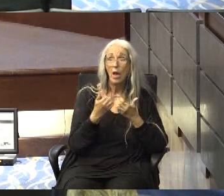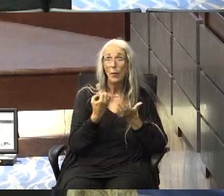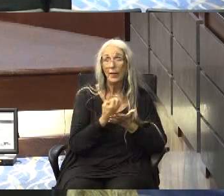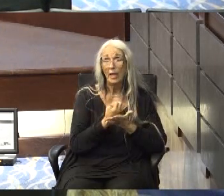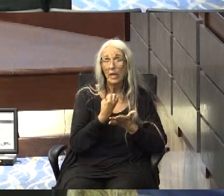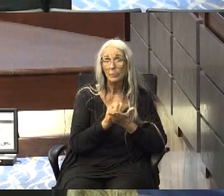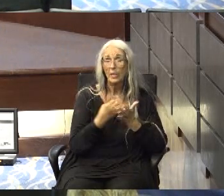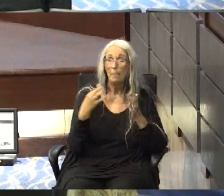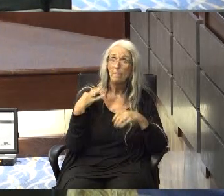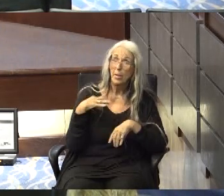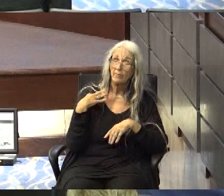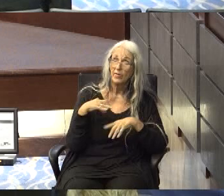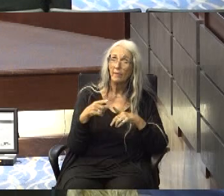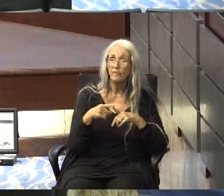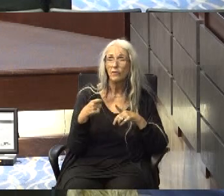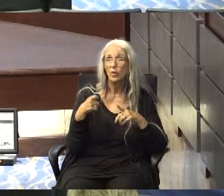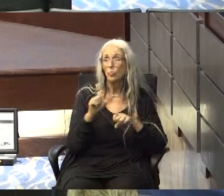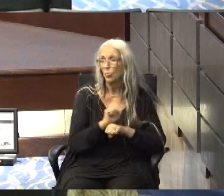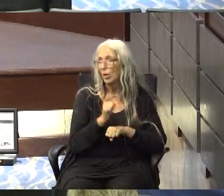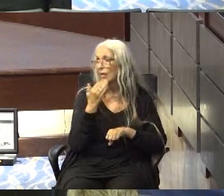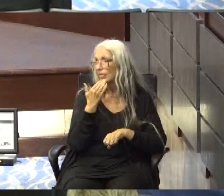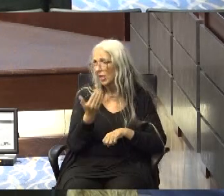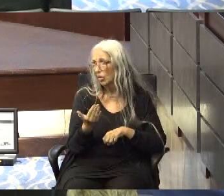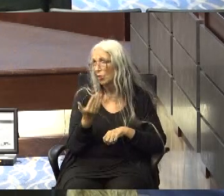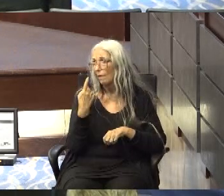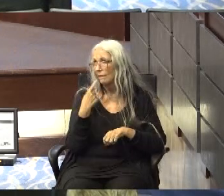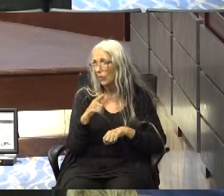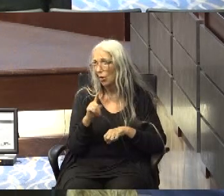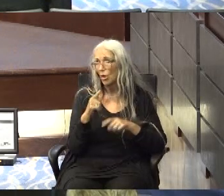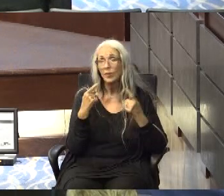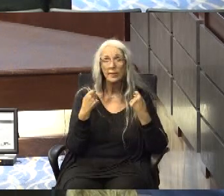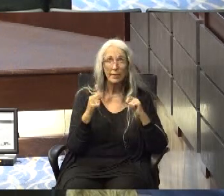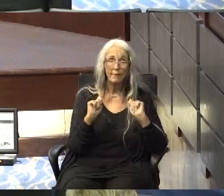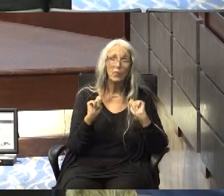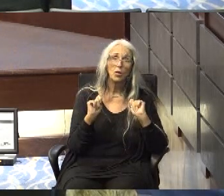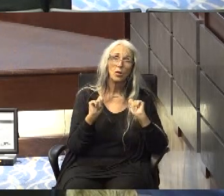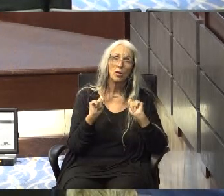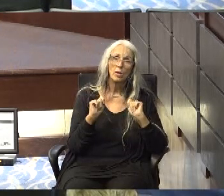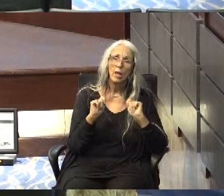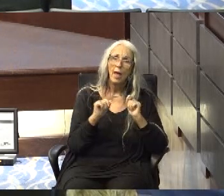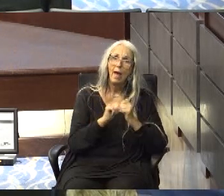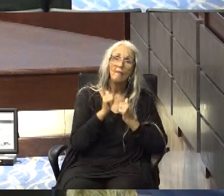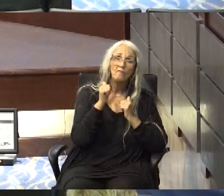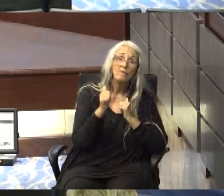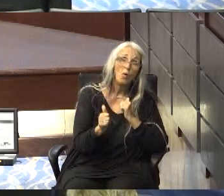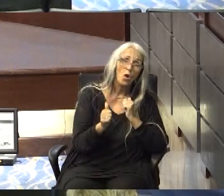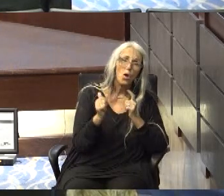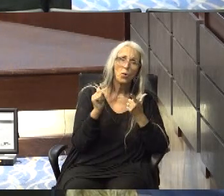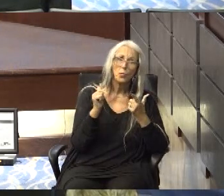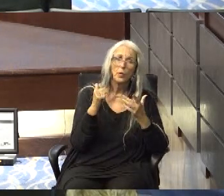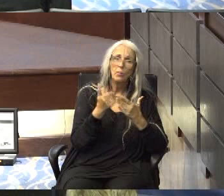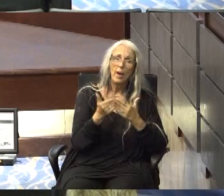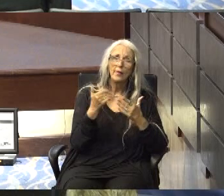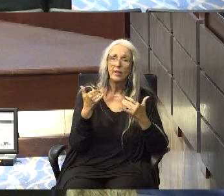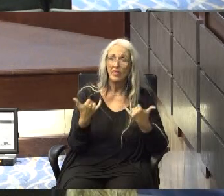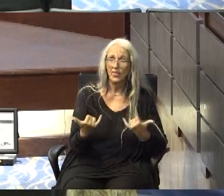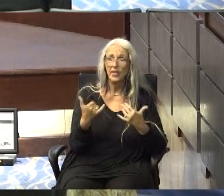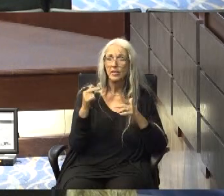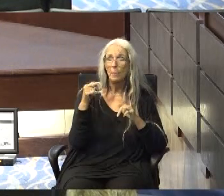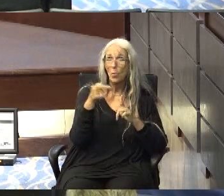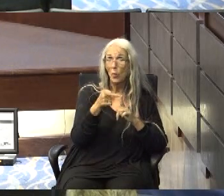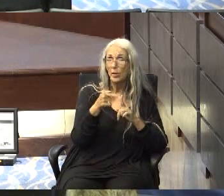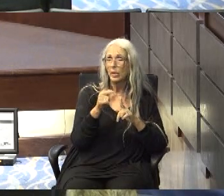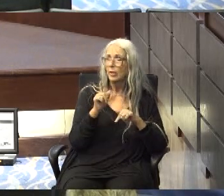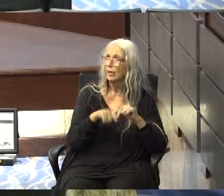benefit from this work. So thank you for this effort that we've got, or how far we've gotten to this point. Can't wait to hear